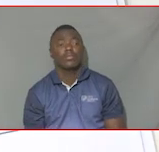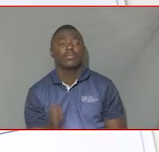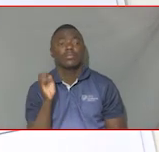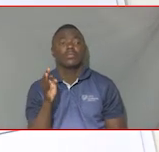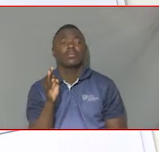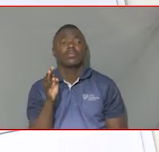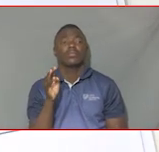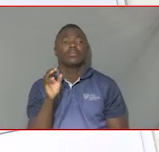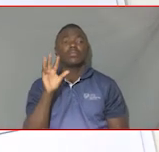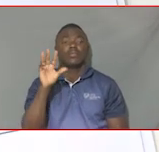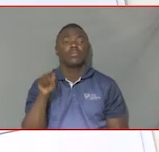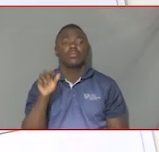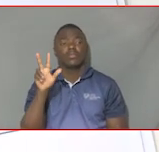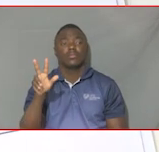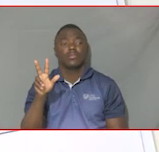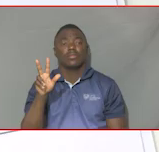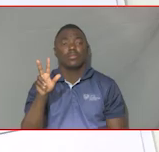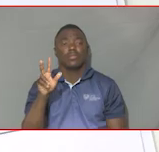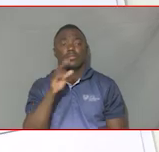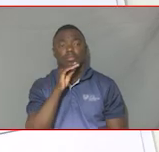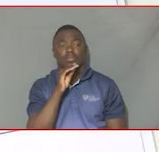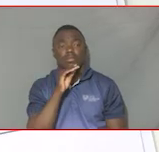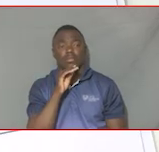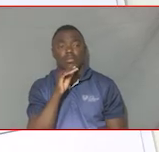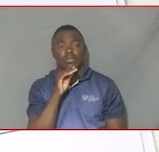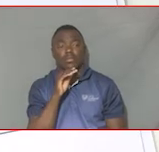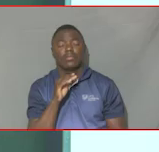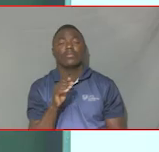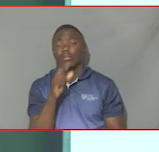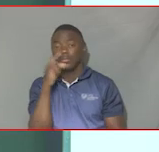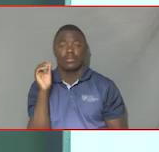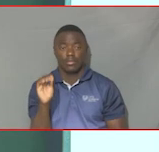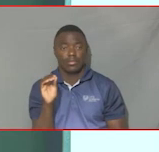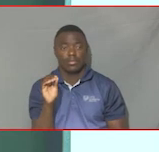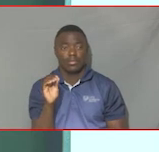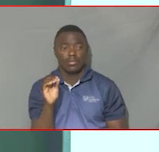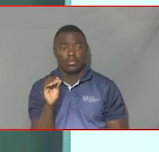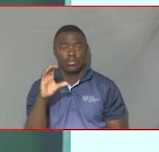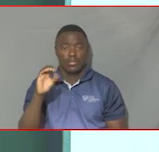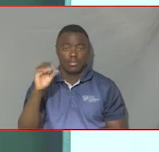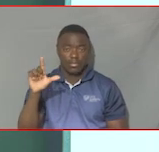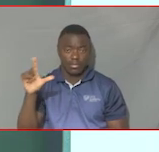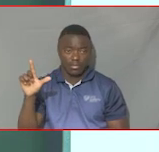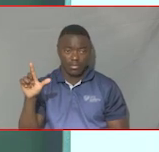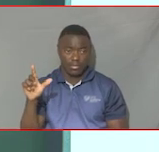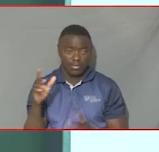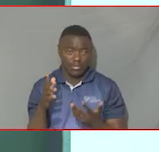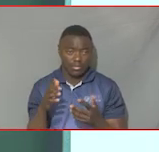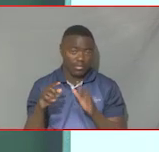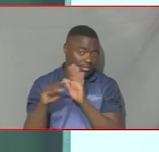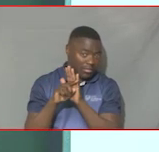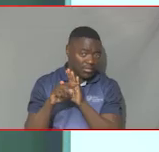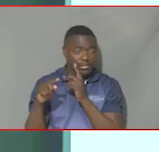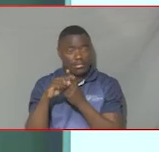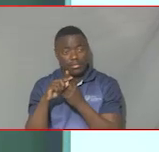is 0.98, then it is, you name the correlation. Is it positive or negative? If it